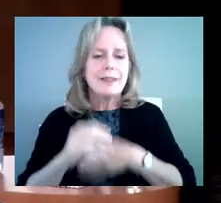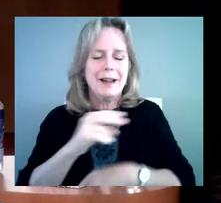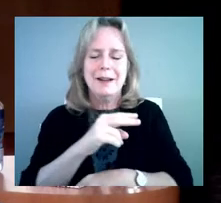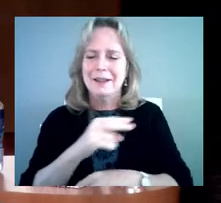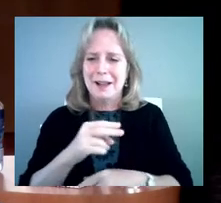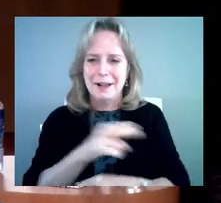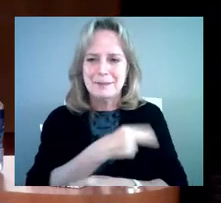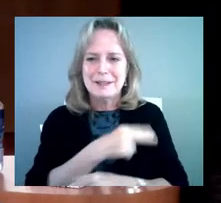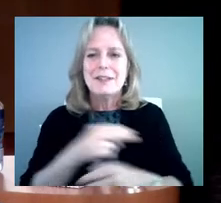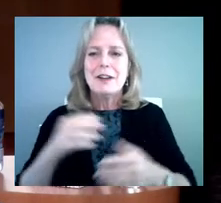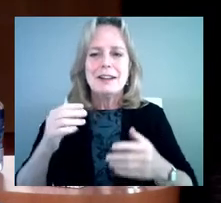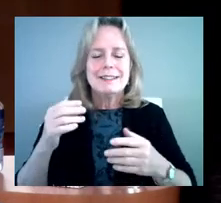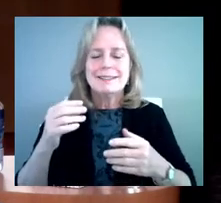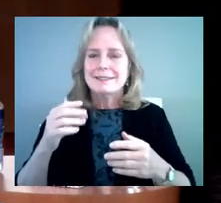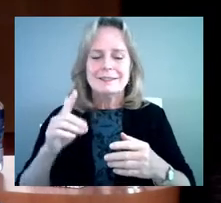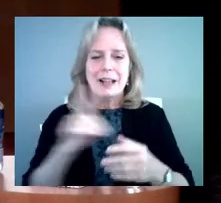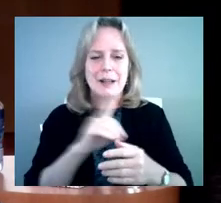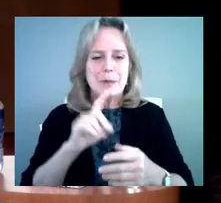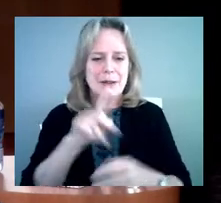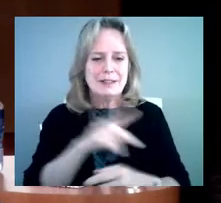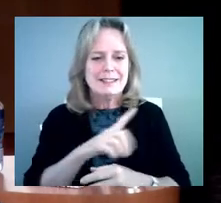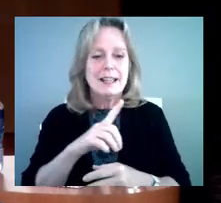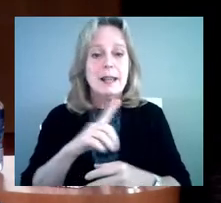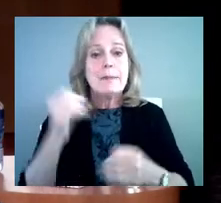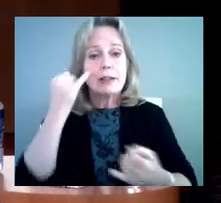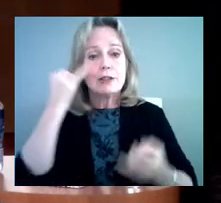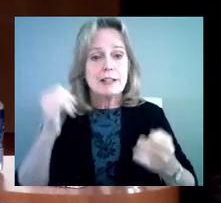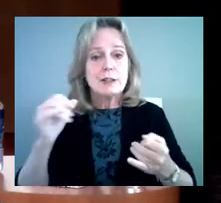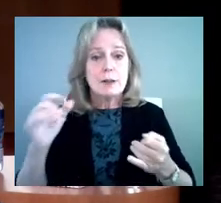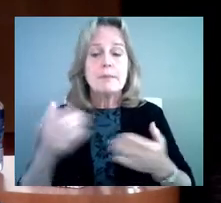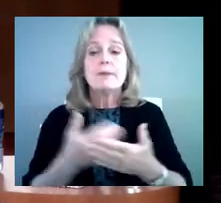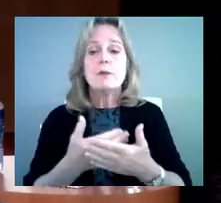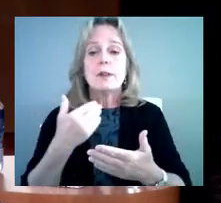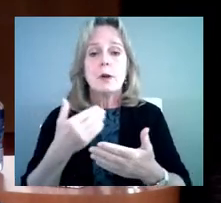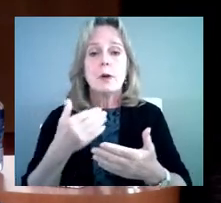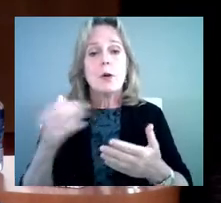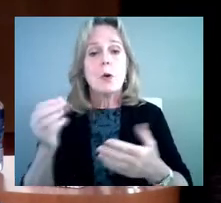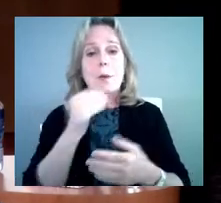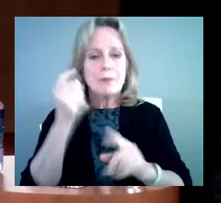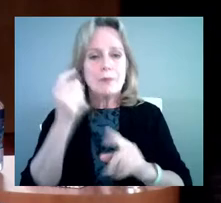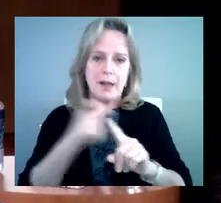for Dolly Parton's Imagination Library before they go home from the hospital.